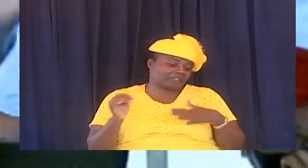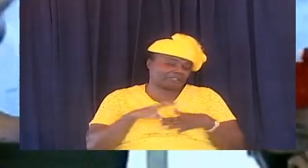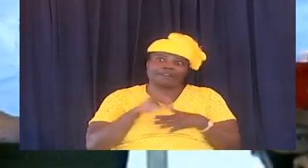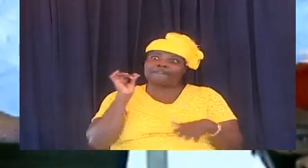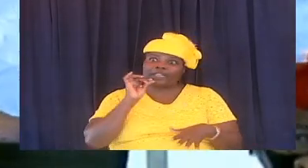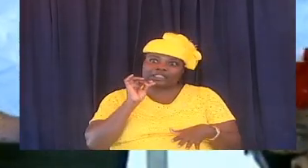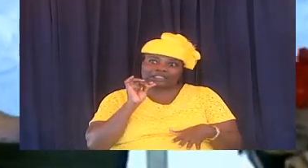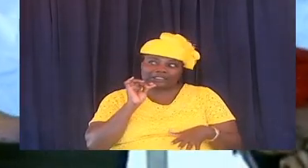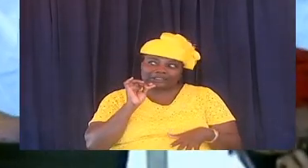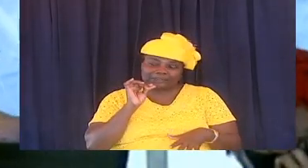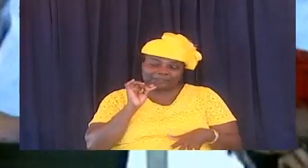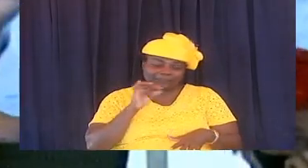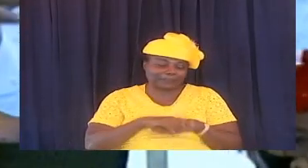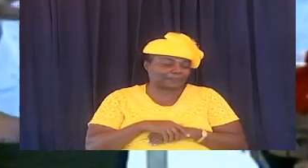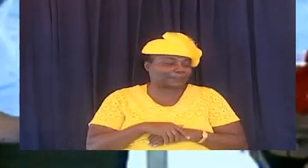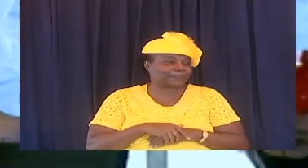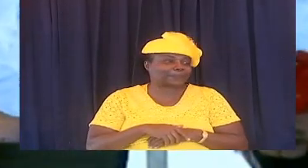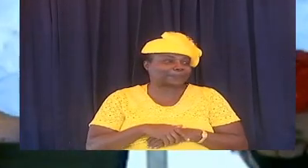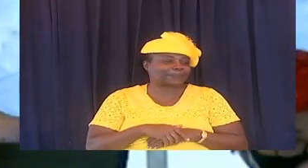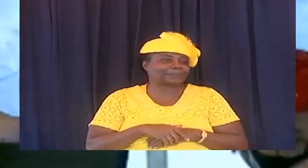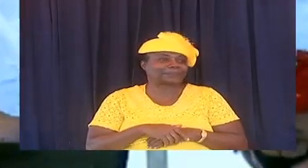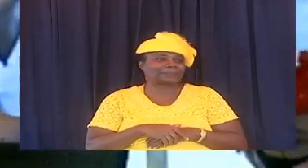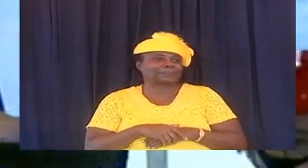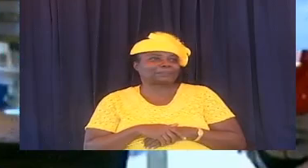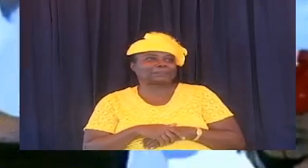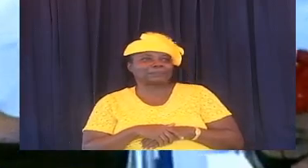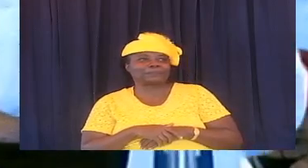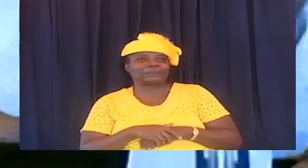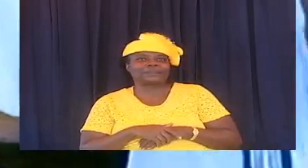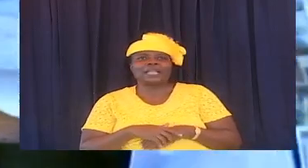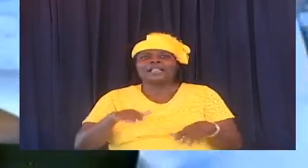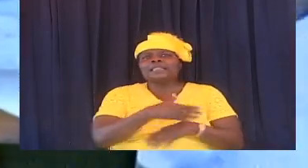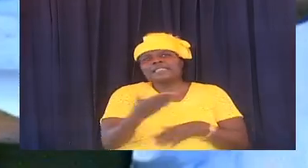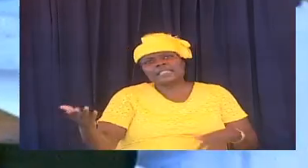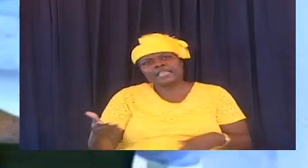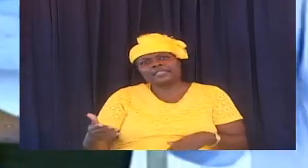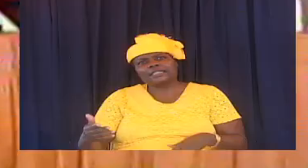Troubling the mind. Why are you laughing, Sister Fuller? Is me laughing, eh?